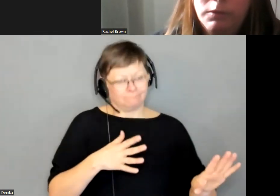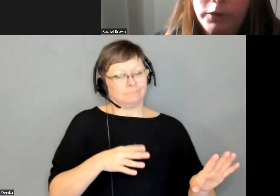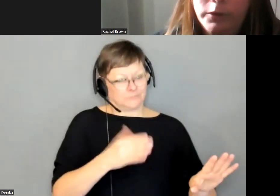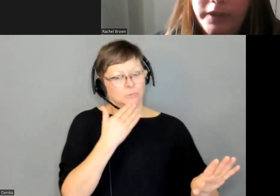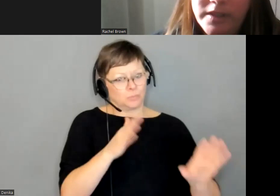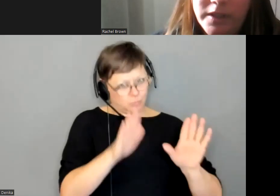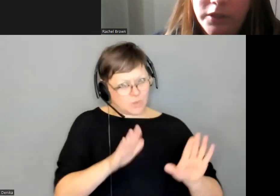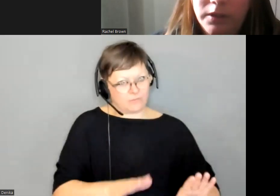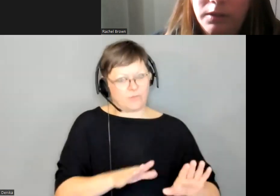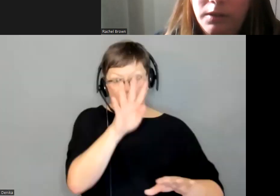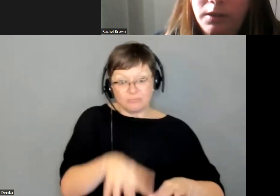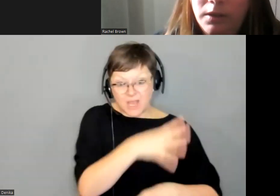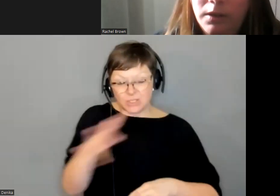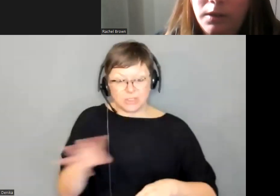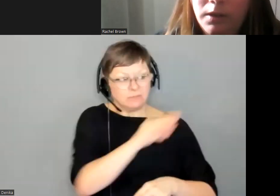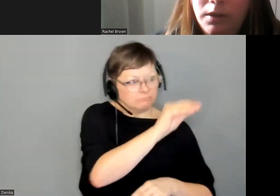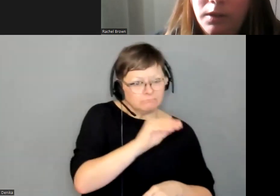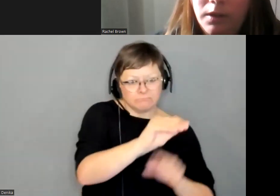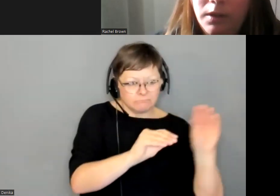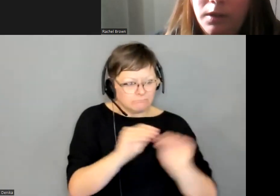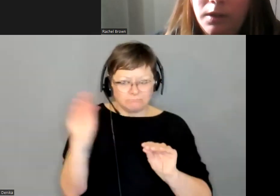for your organization.